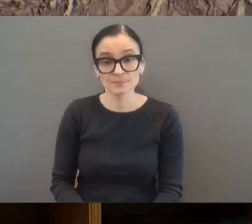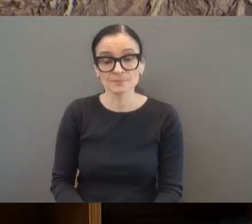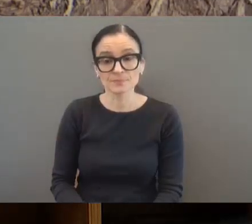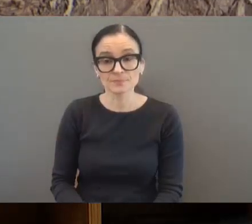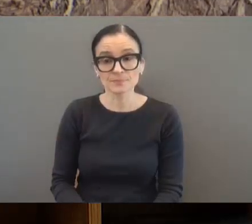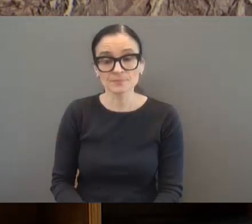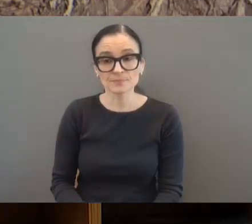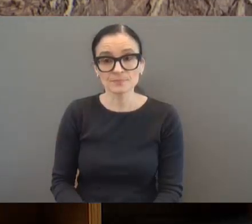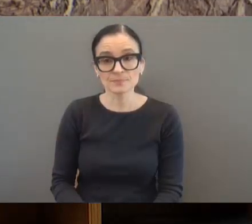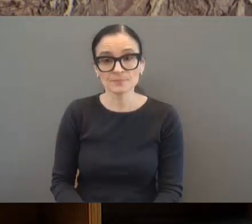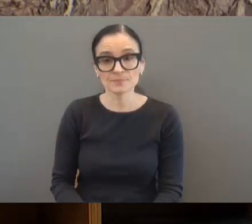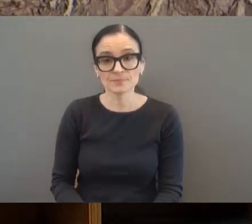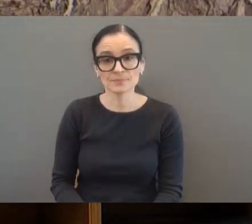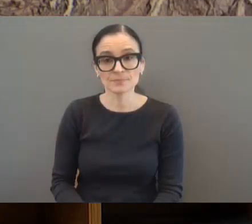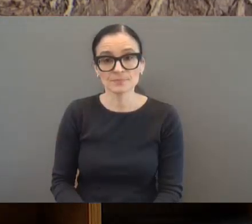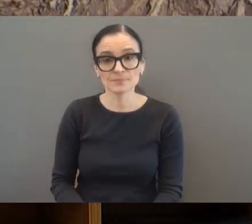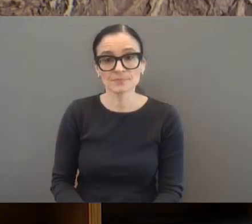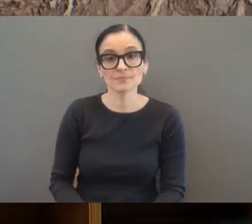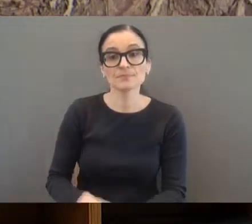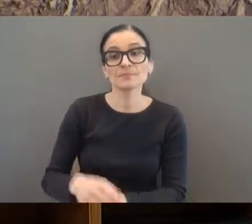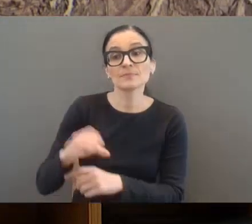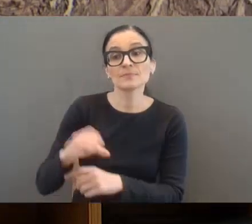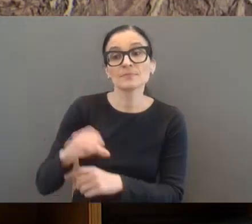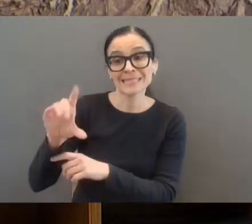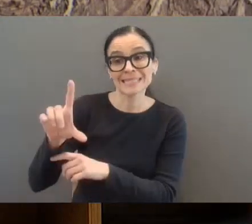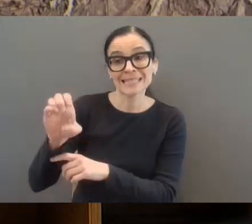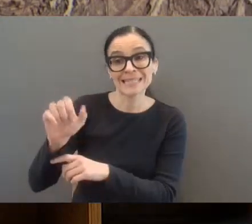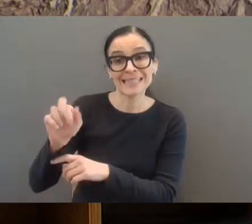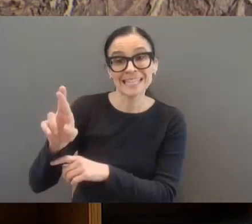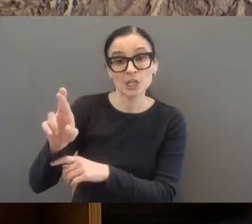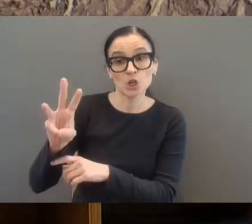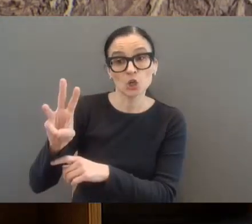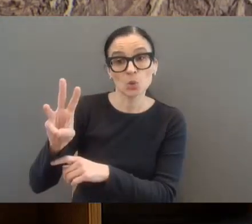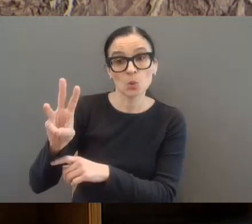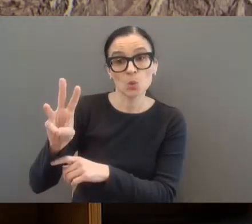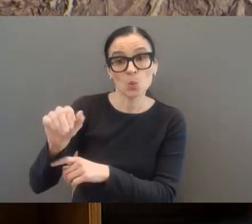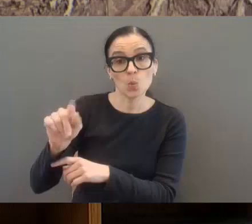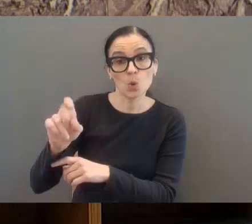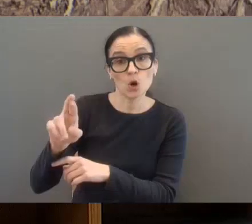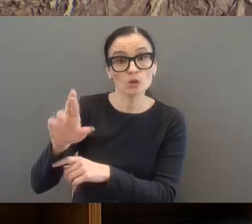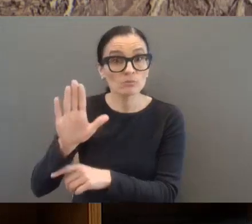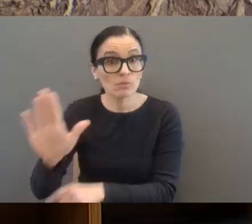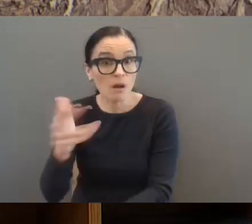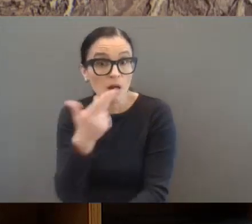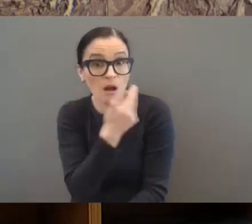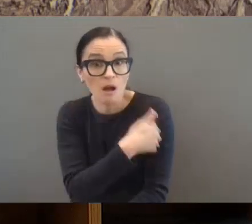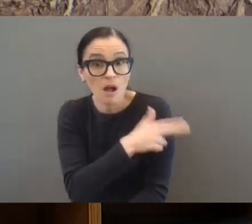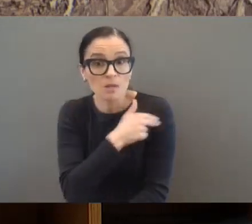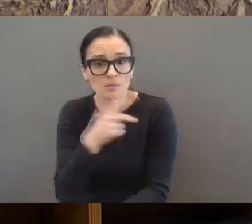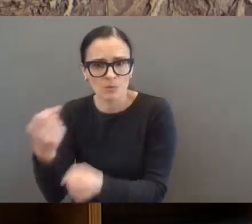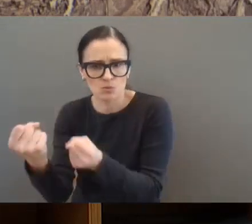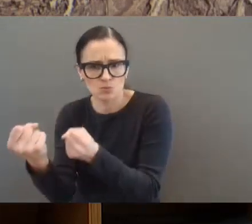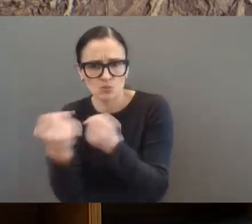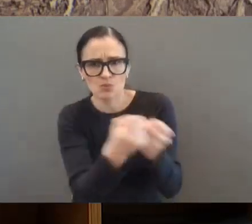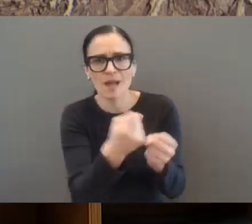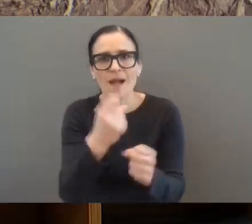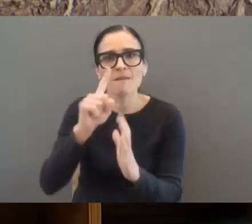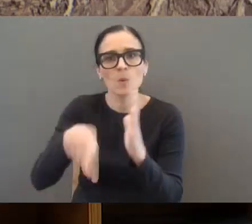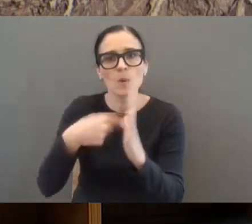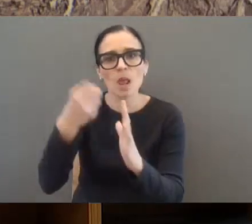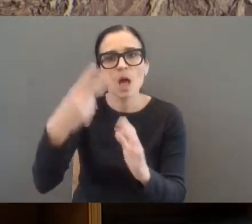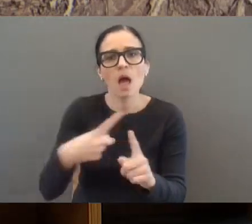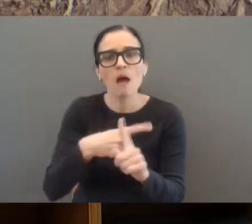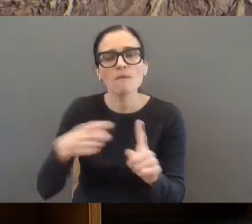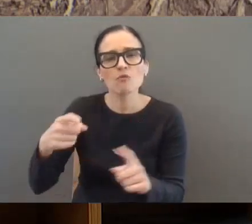half away from Royal Inland Hospital. This Premier forced those needing emergency care